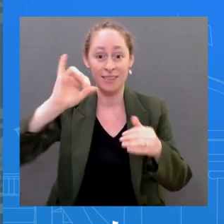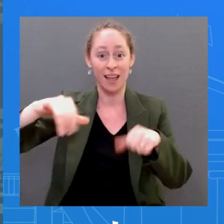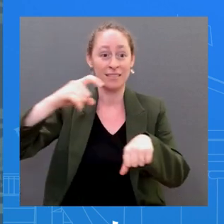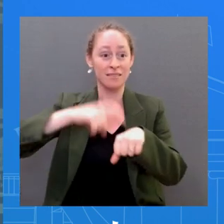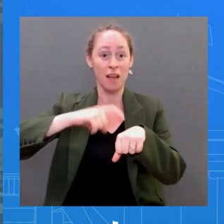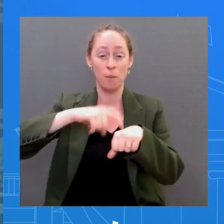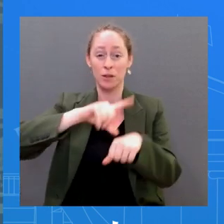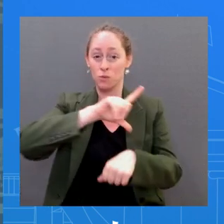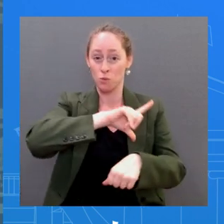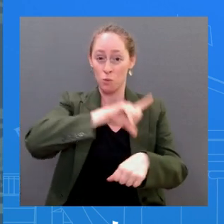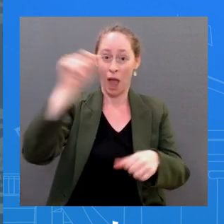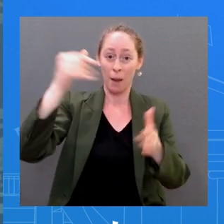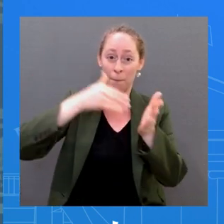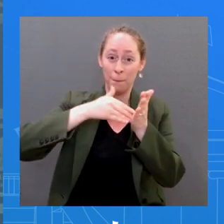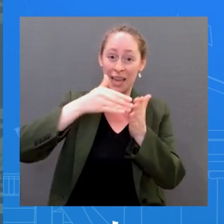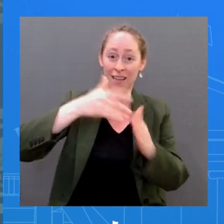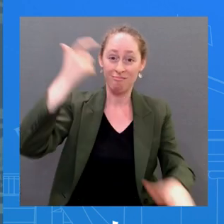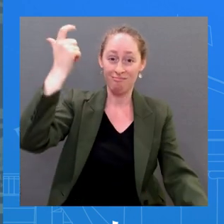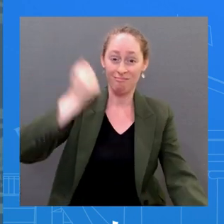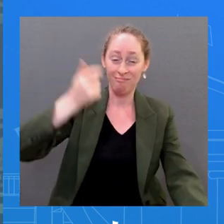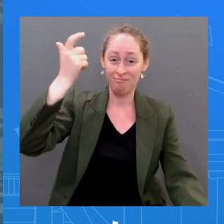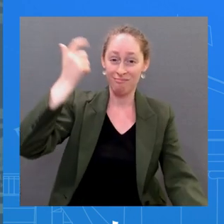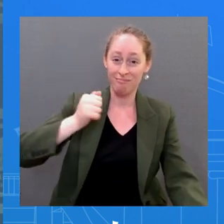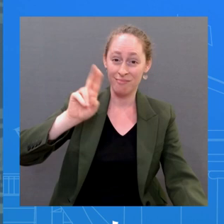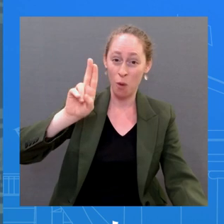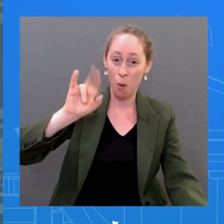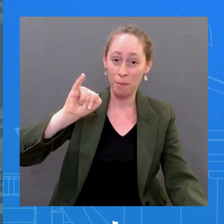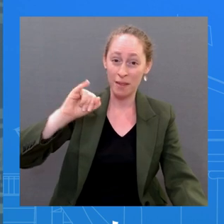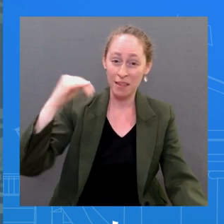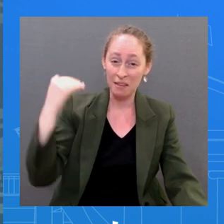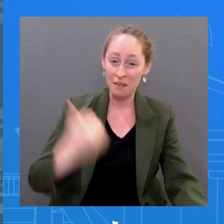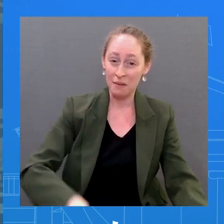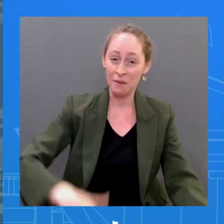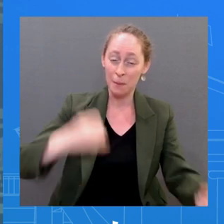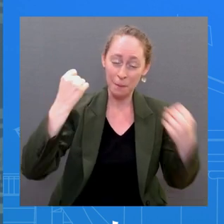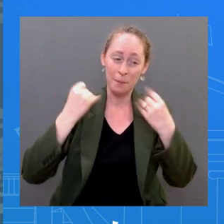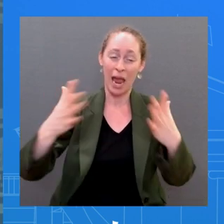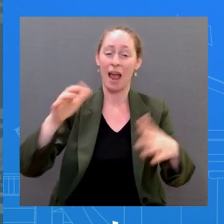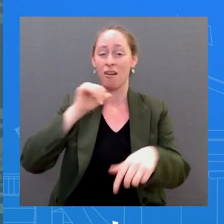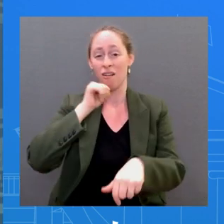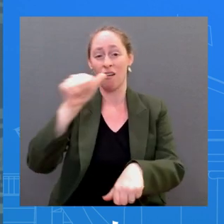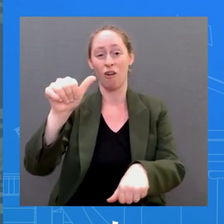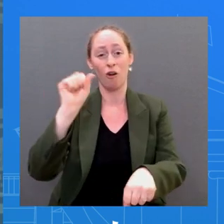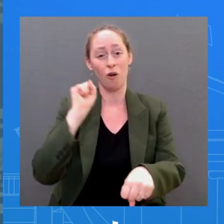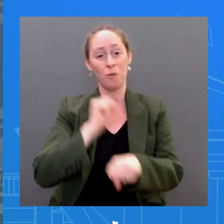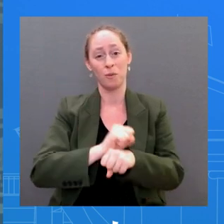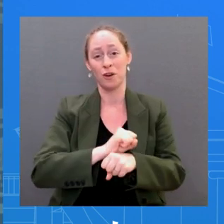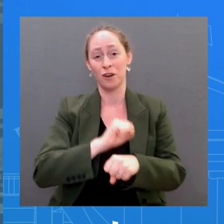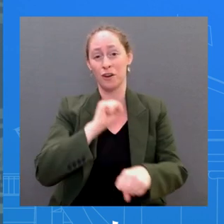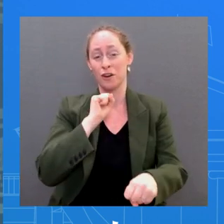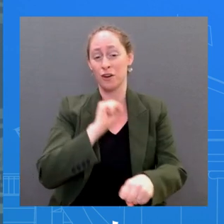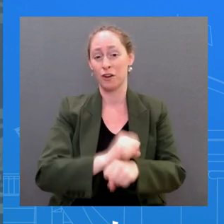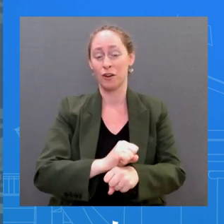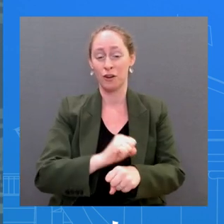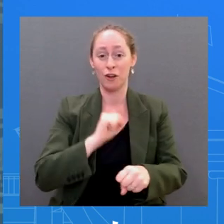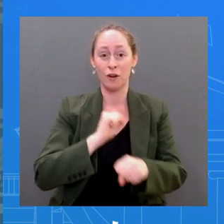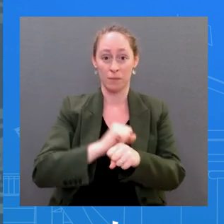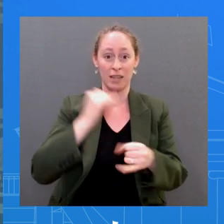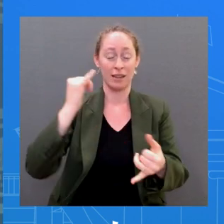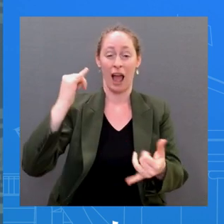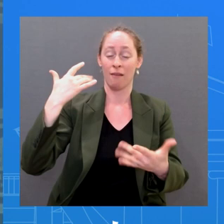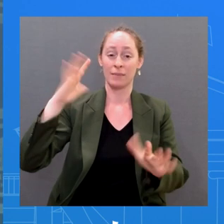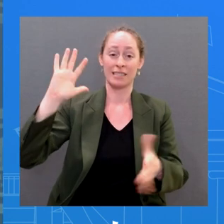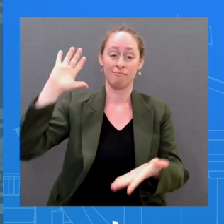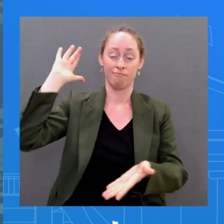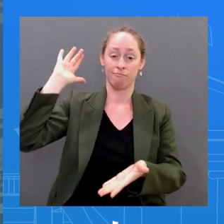You had unemployment was at more than 6%. And the work that he did with the American Rescue